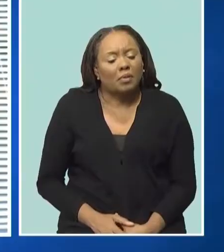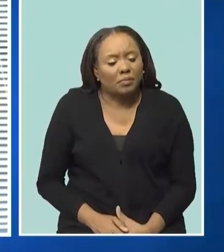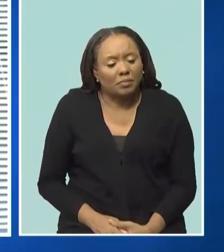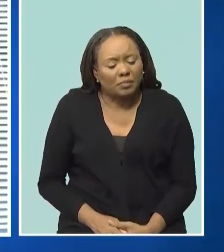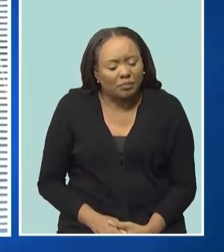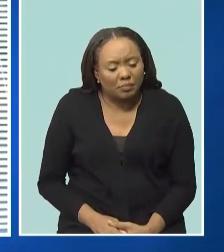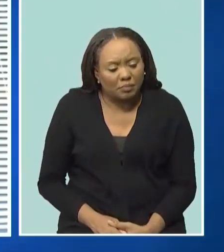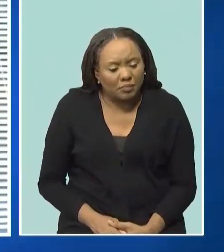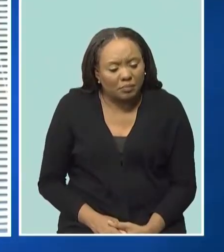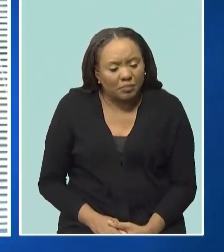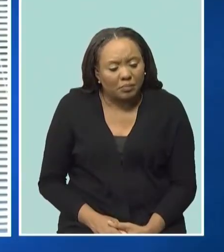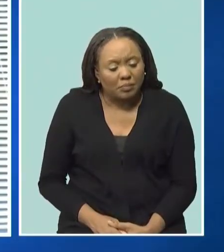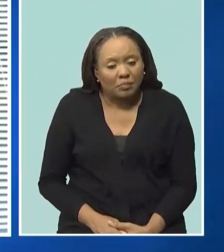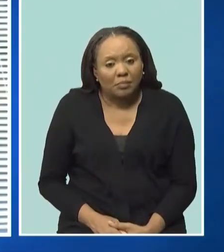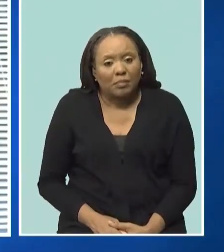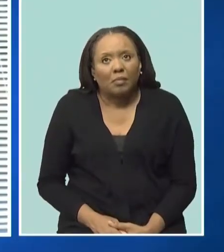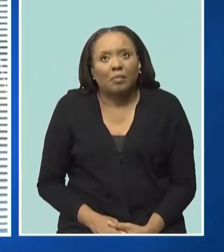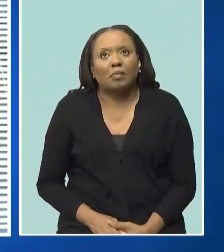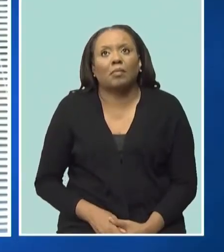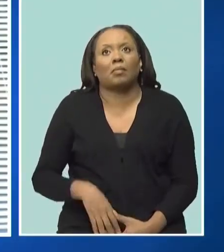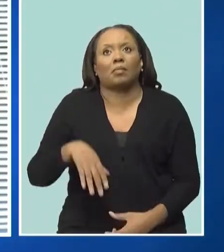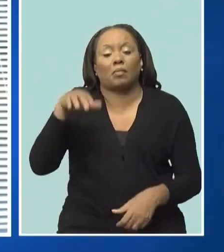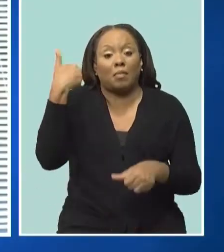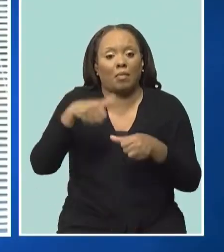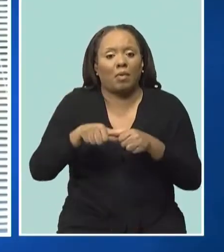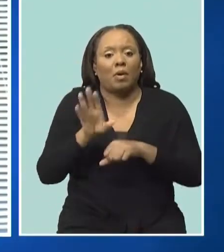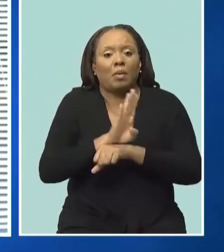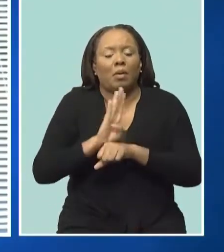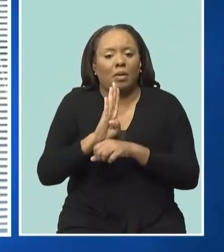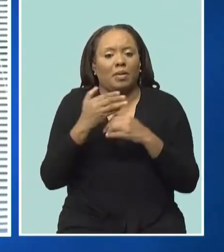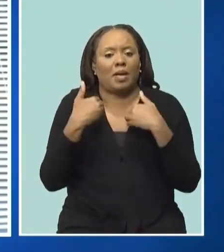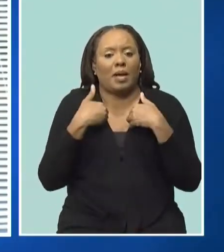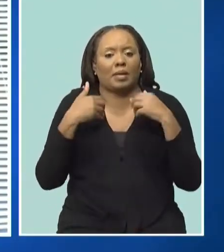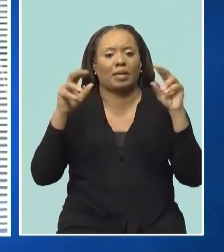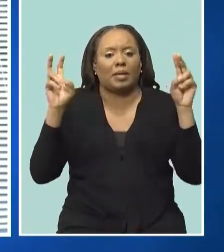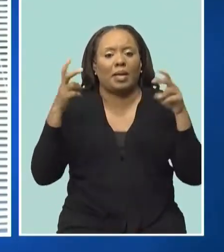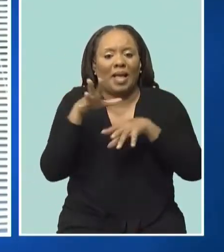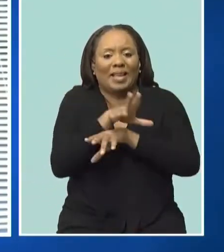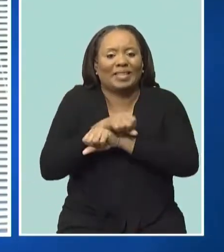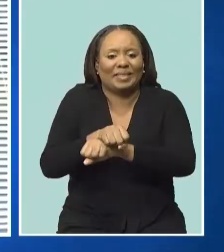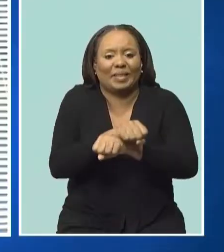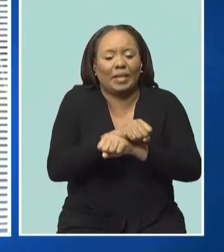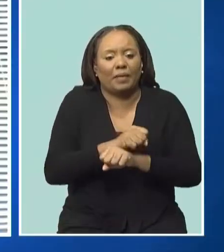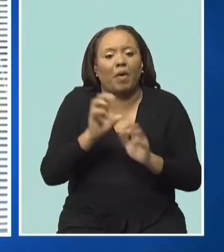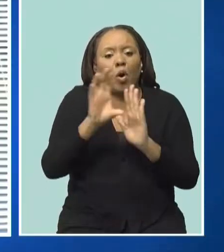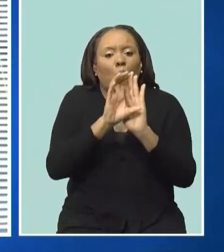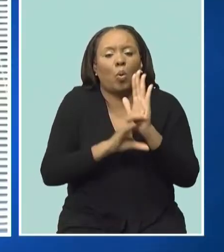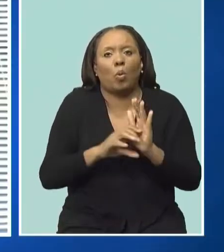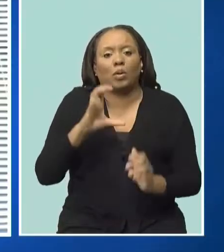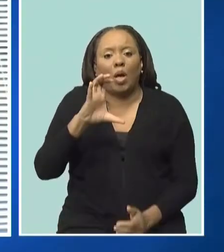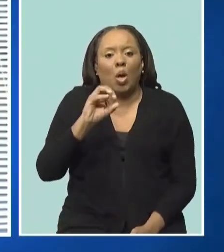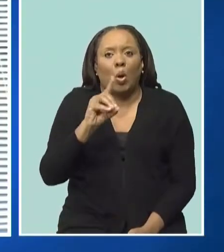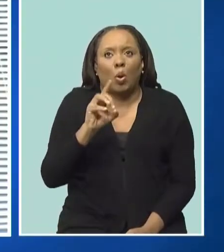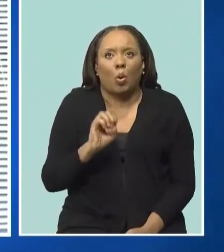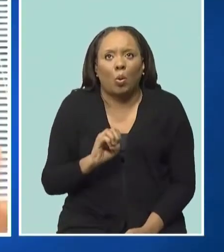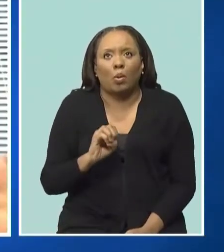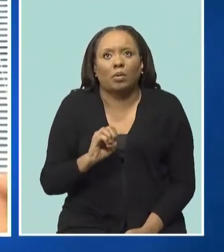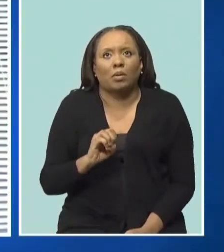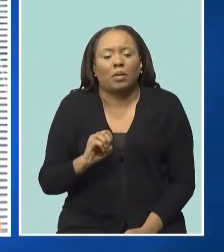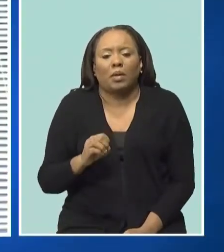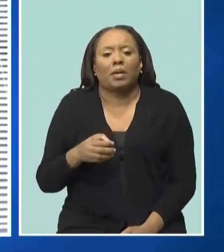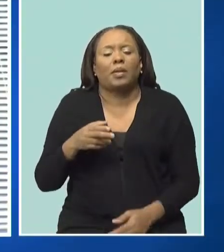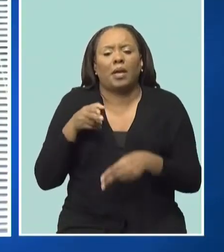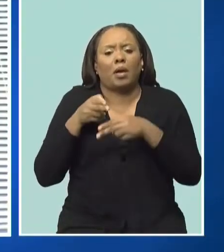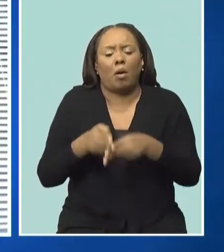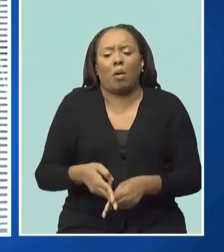that slaves, black people, were chattel. That was part of our story as well. But there's a journey